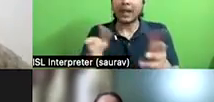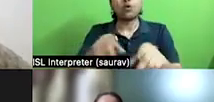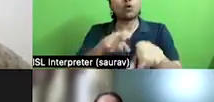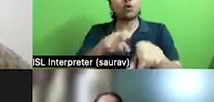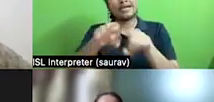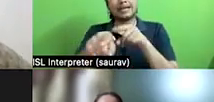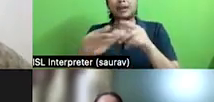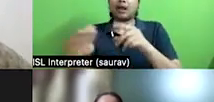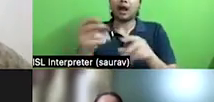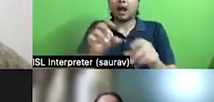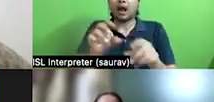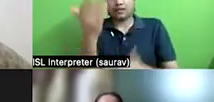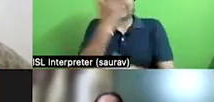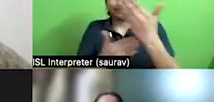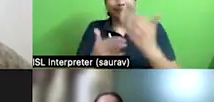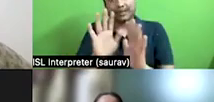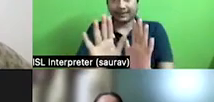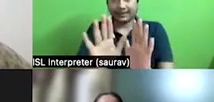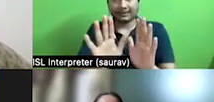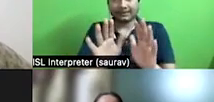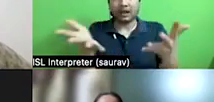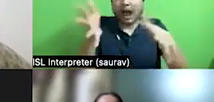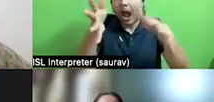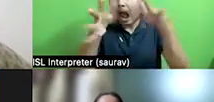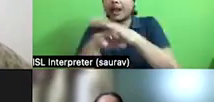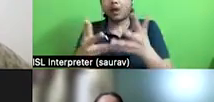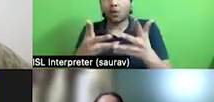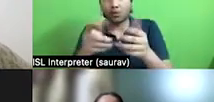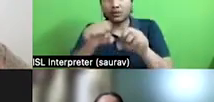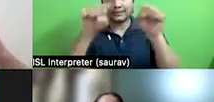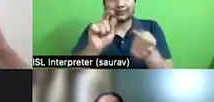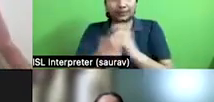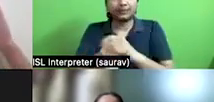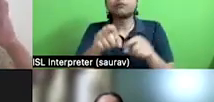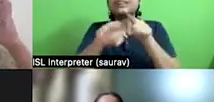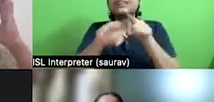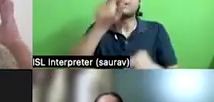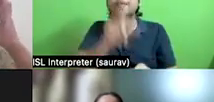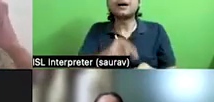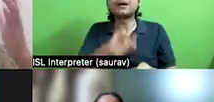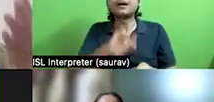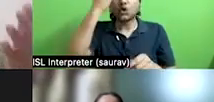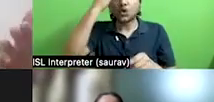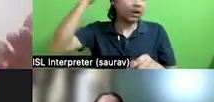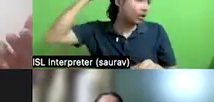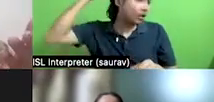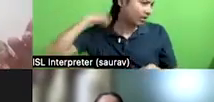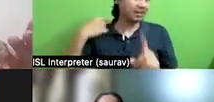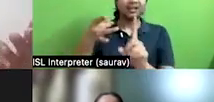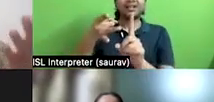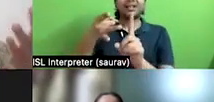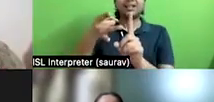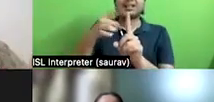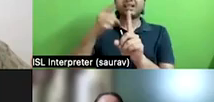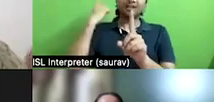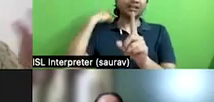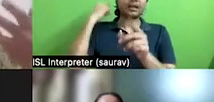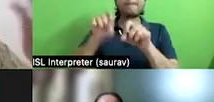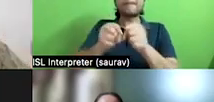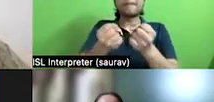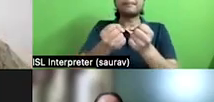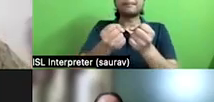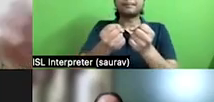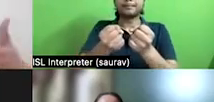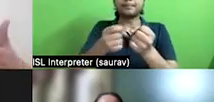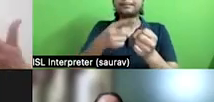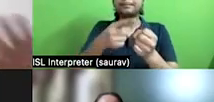person who is having spinal cord injury. Maybe has been lying in bed for years. We have heard these stories so often. I mean, Ganga Foundation,